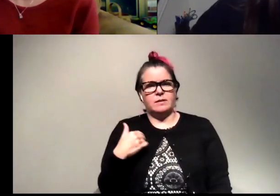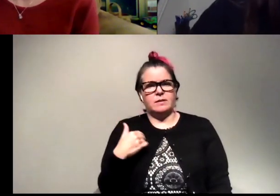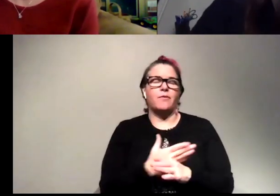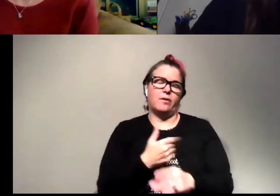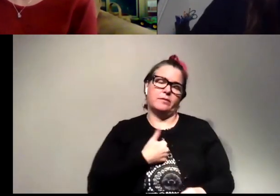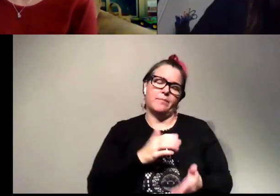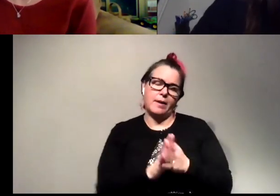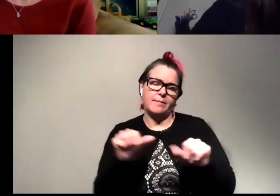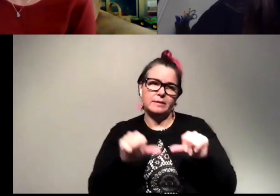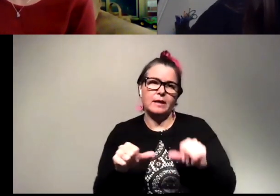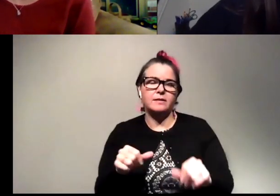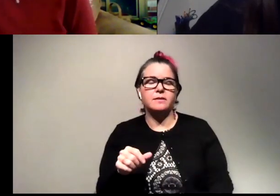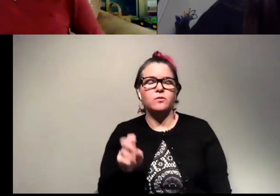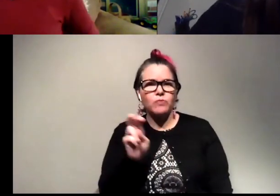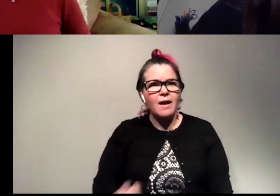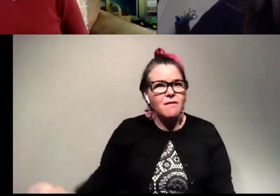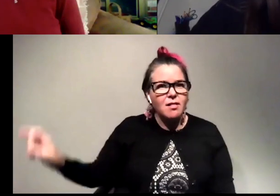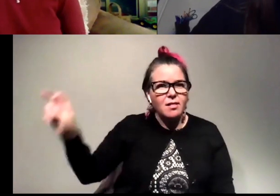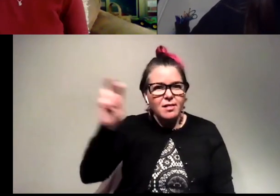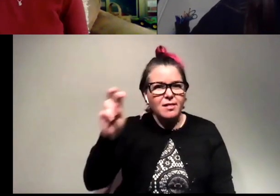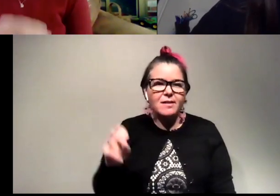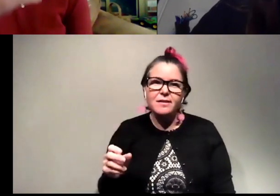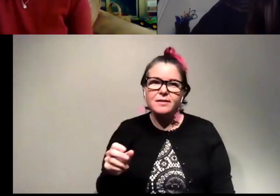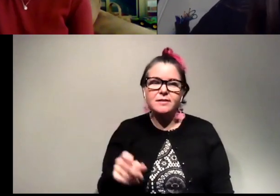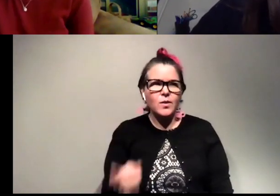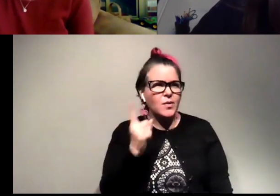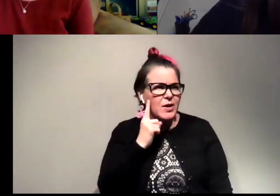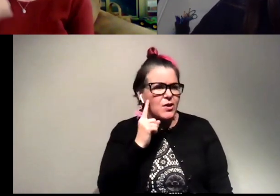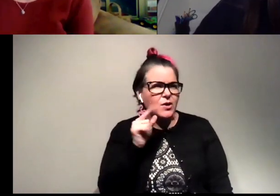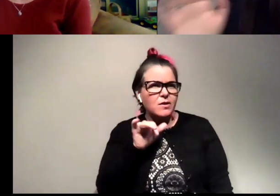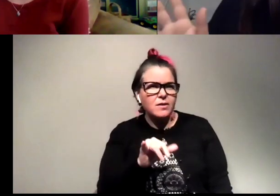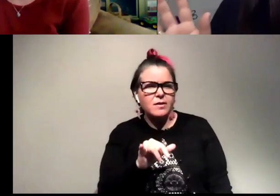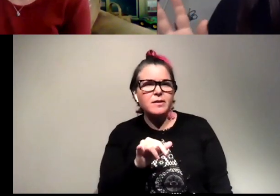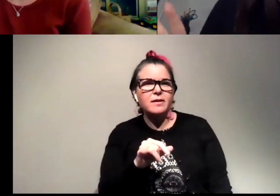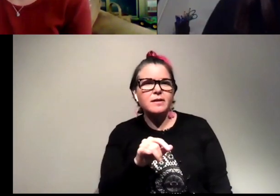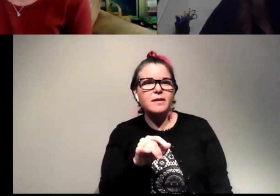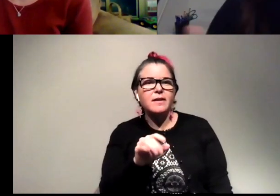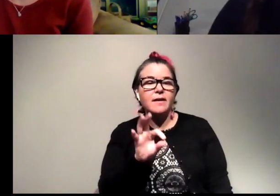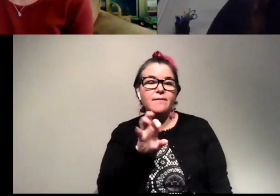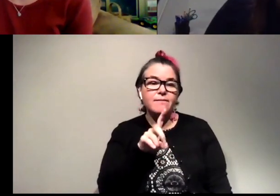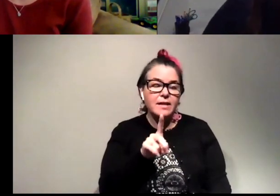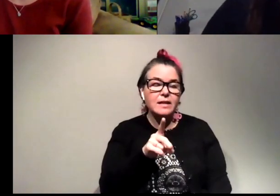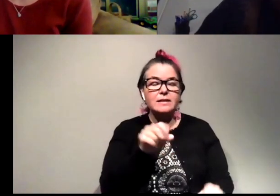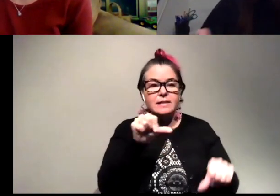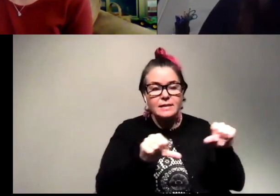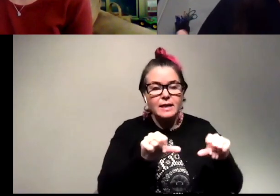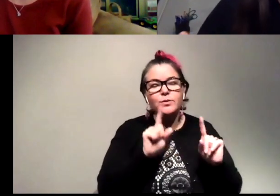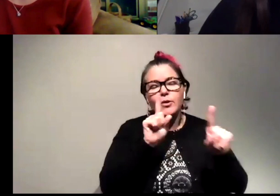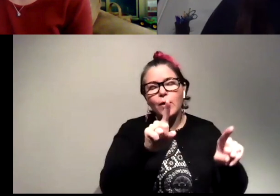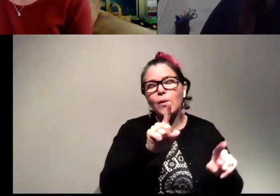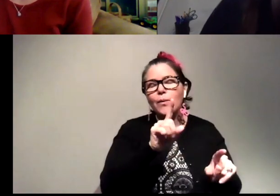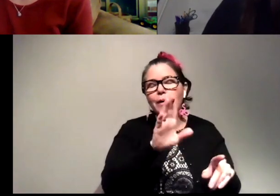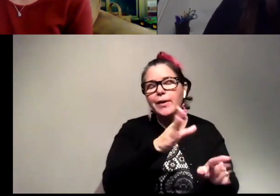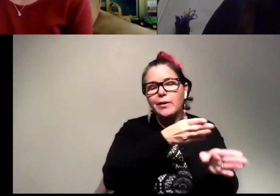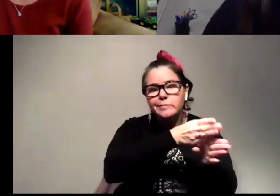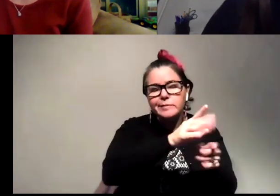scientist, is how much travel we get to do. Like, you hear about like the field scientists who go to wherever their field site